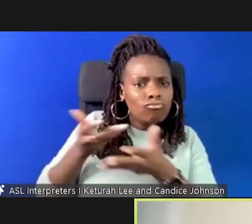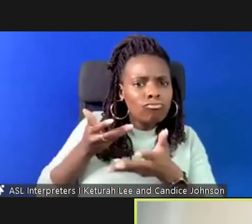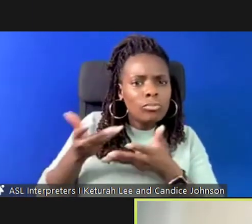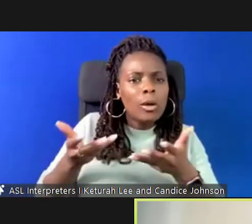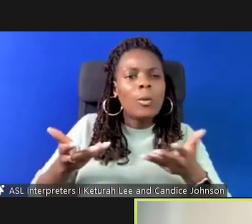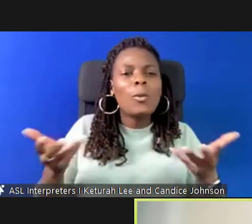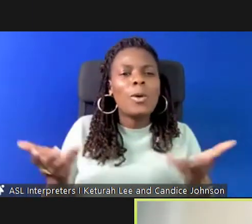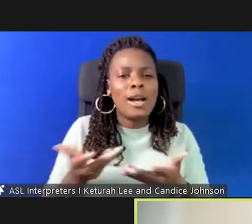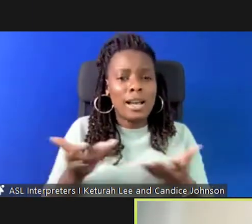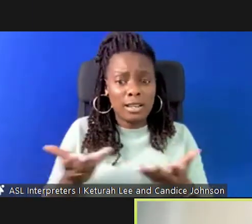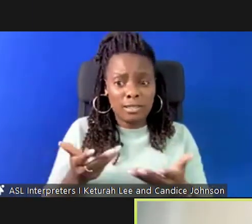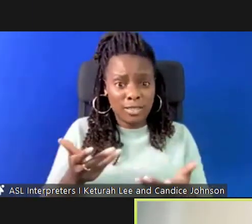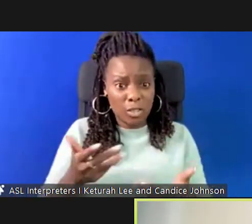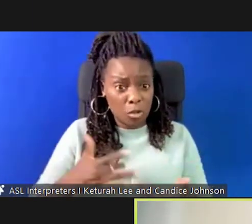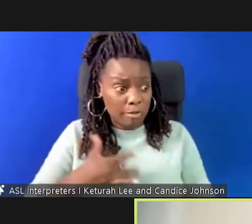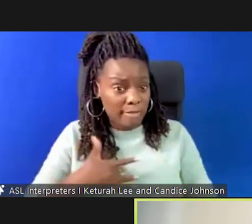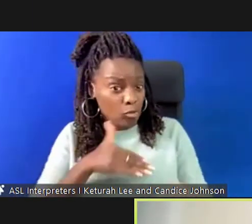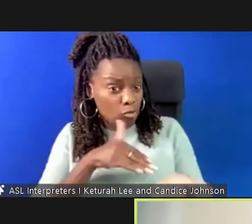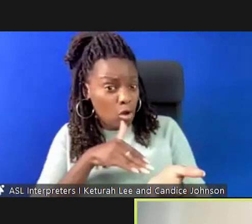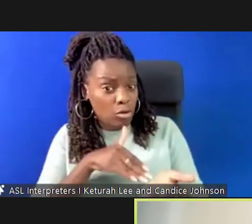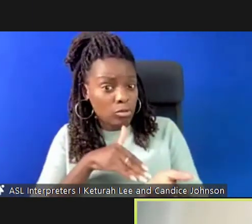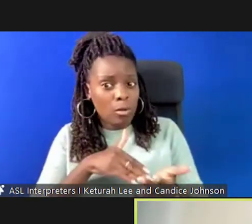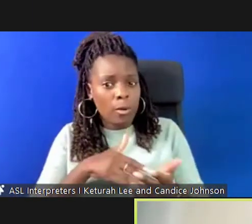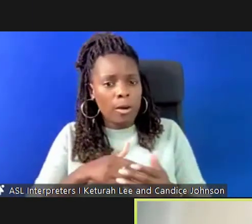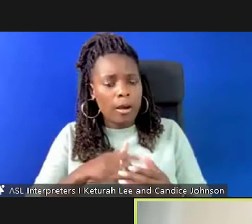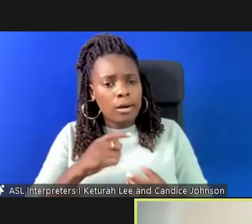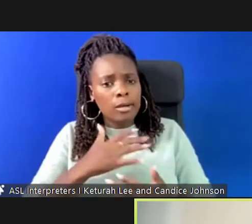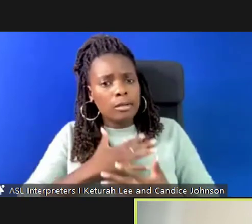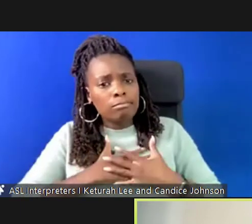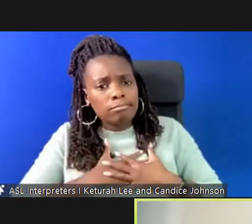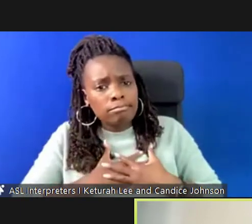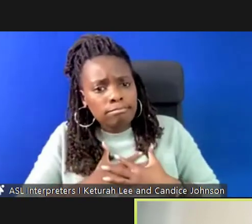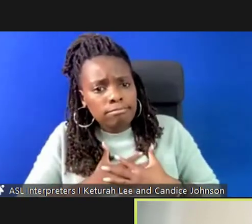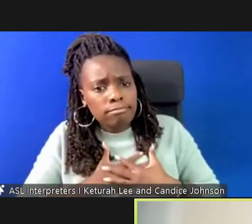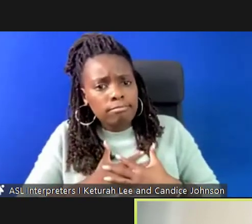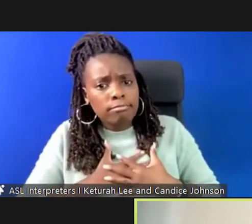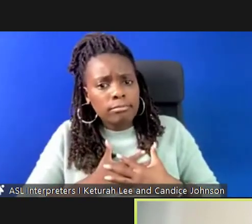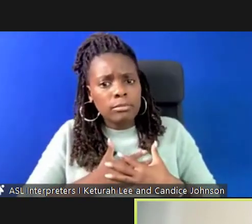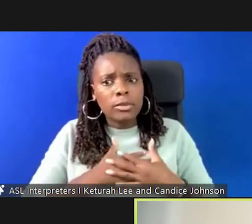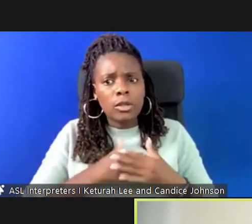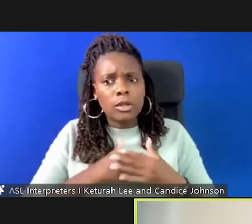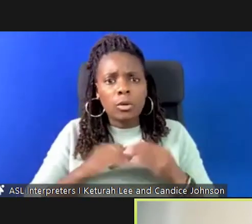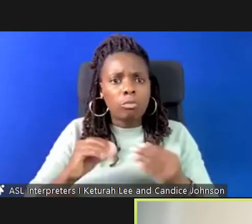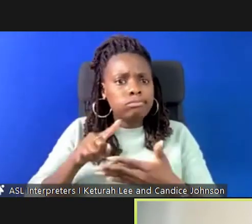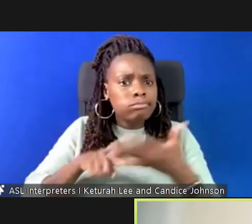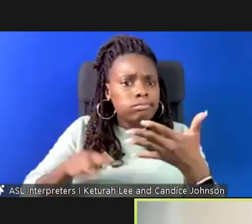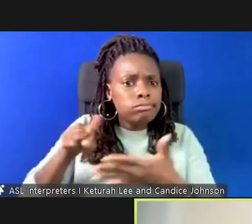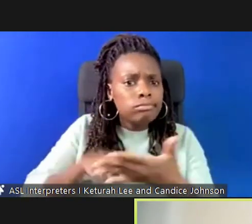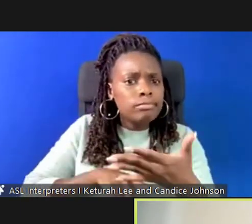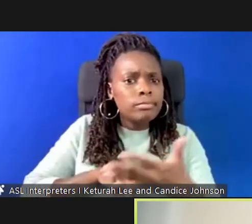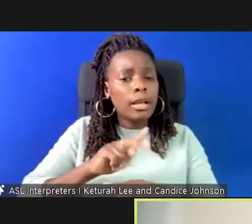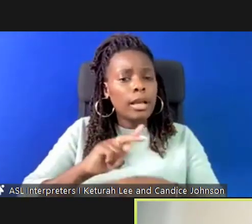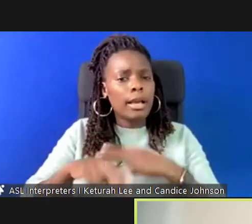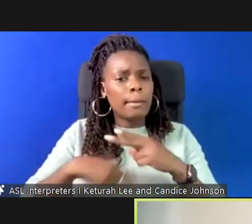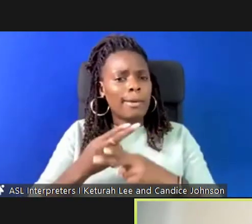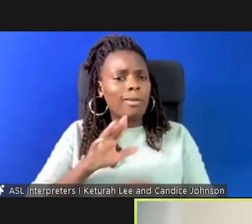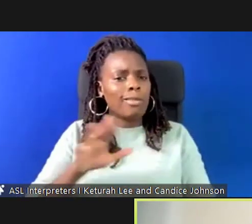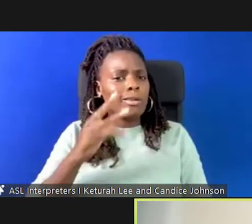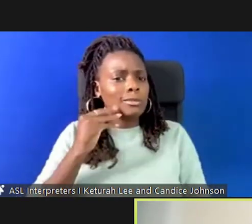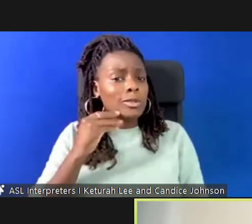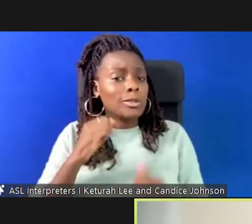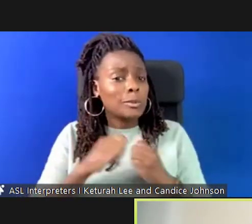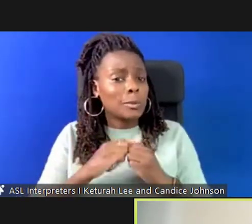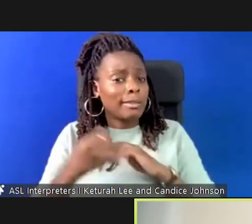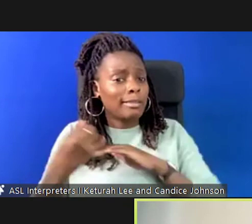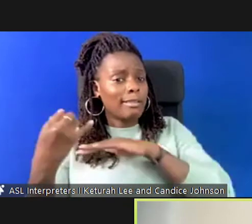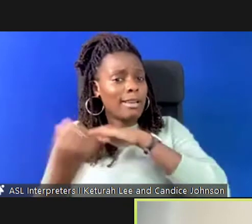asked in a sensitive, thoughtful, and non-judgmental way about their experience around isolation or loneliness? Did they